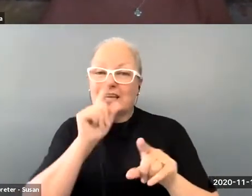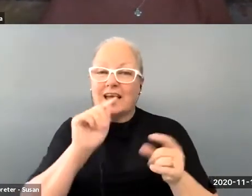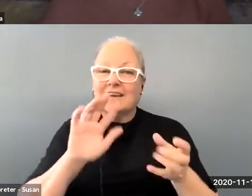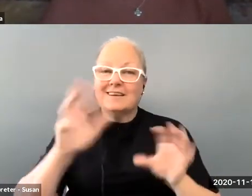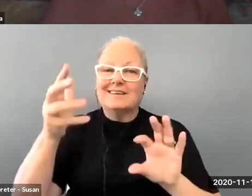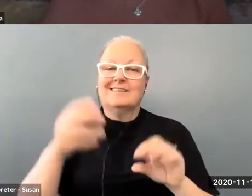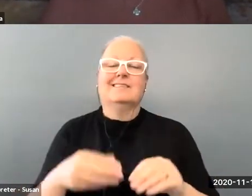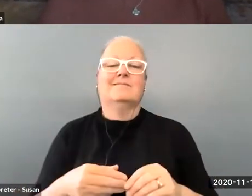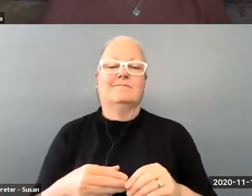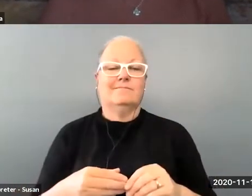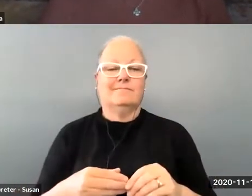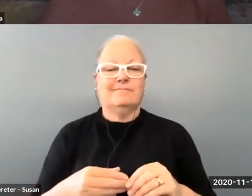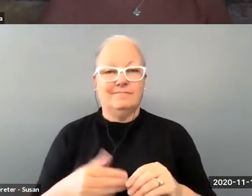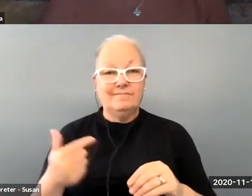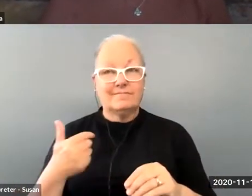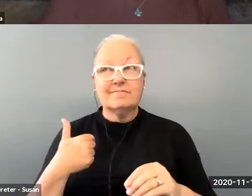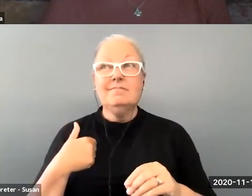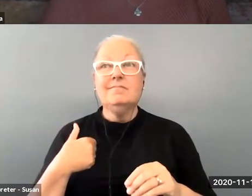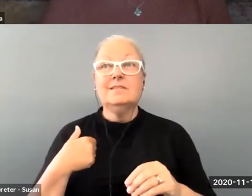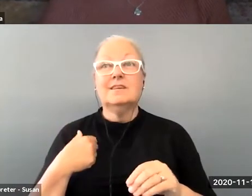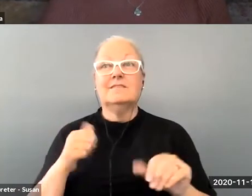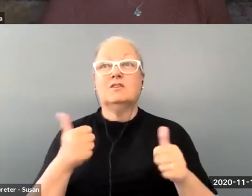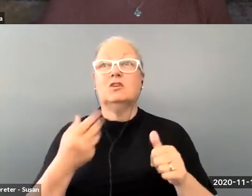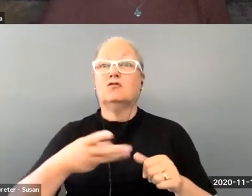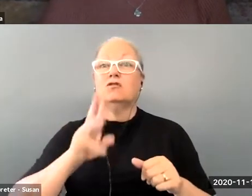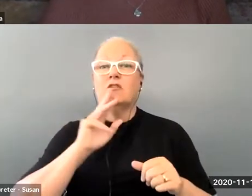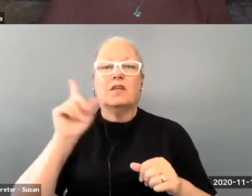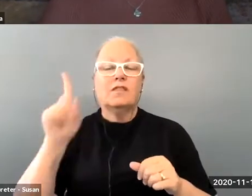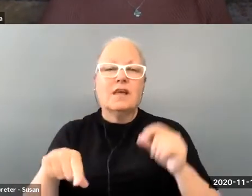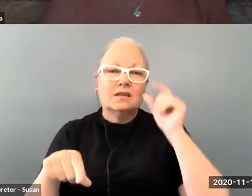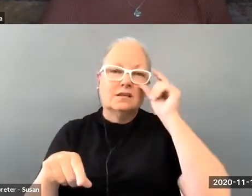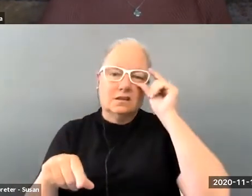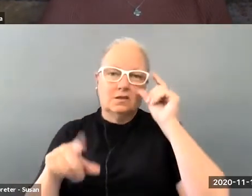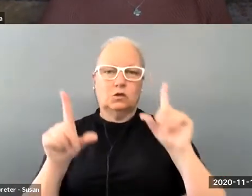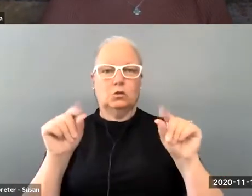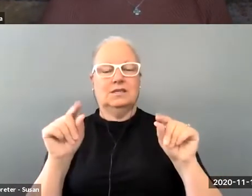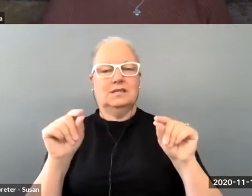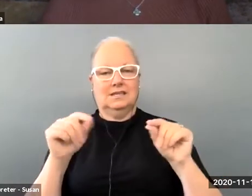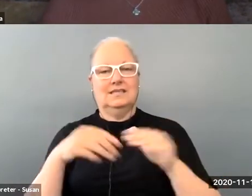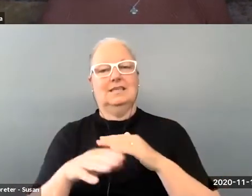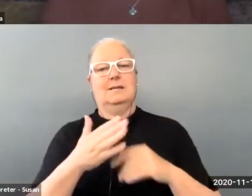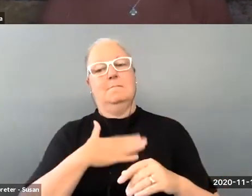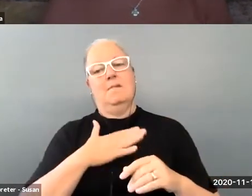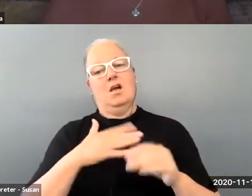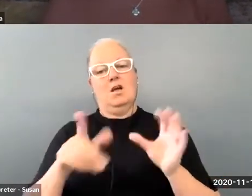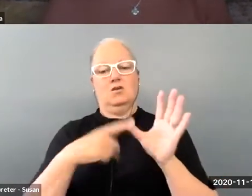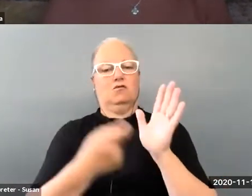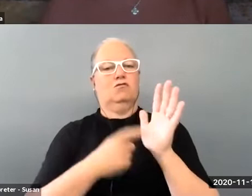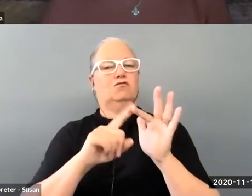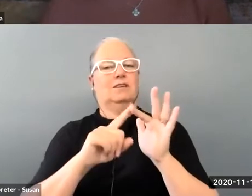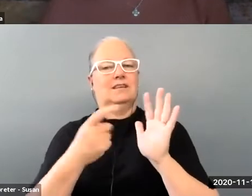it, and I've done almost 300,000 tweets in my Twitter career. And